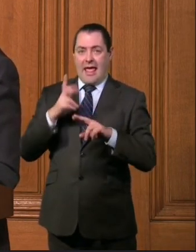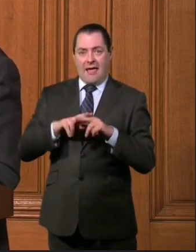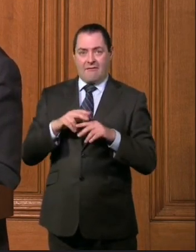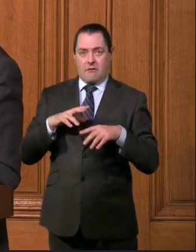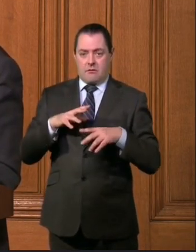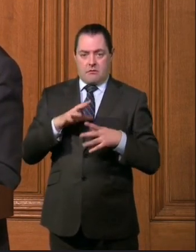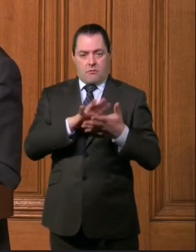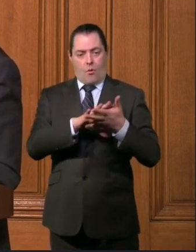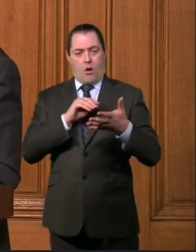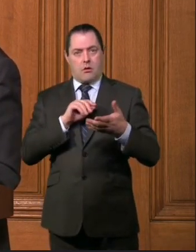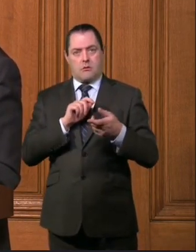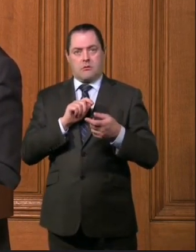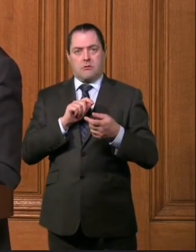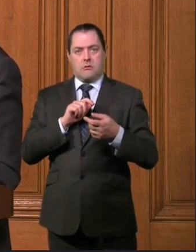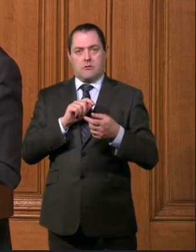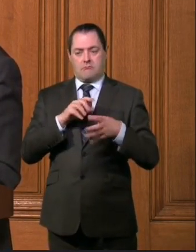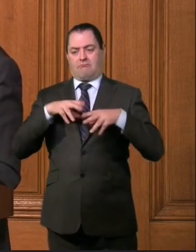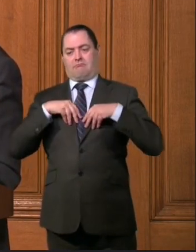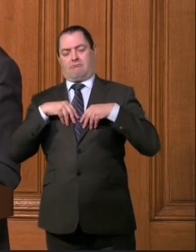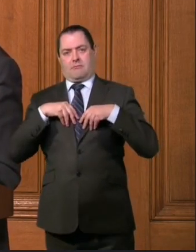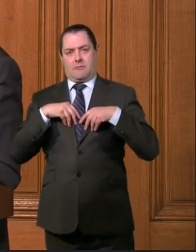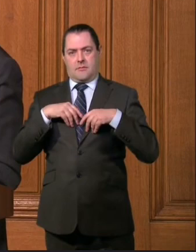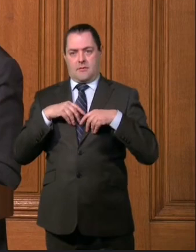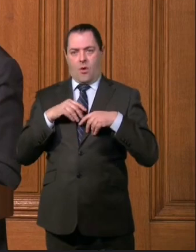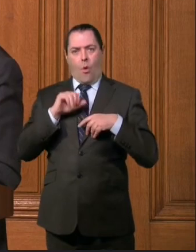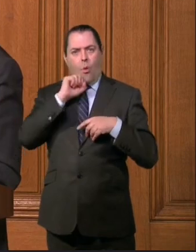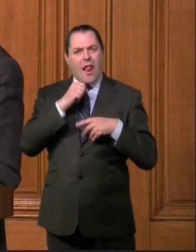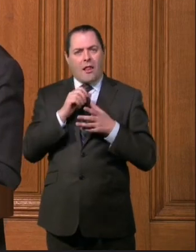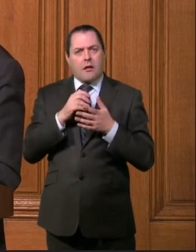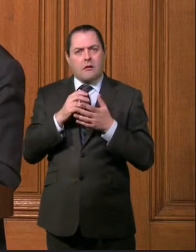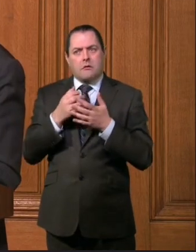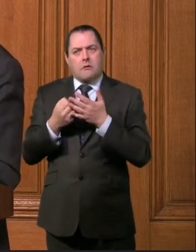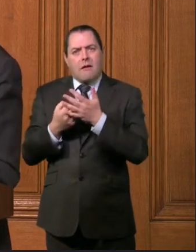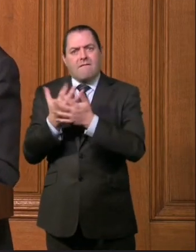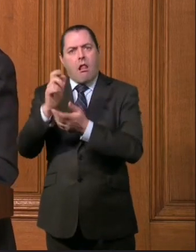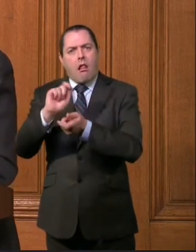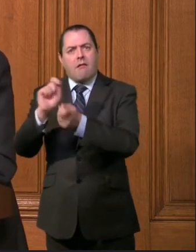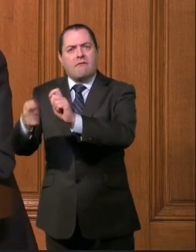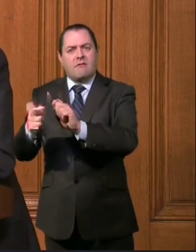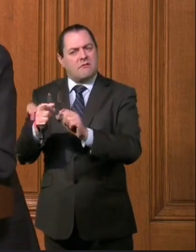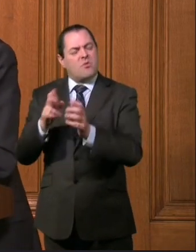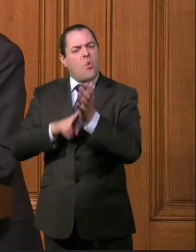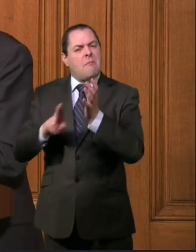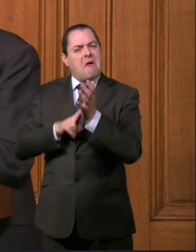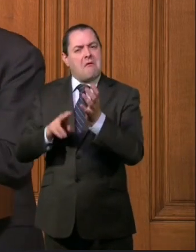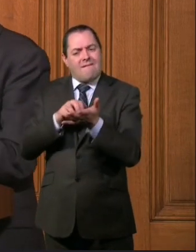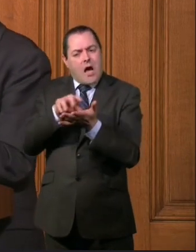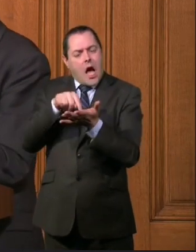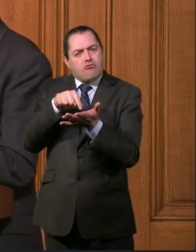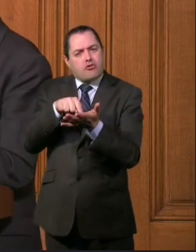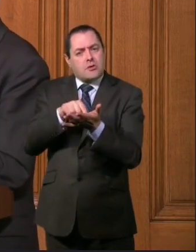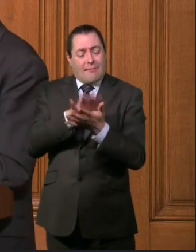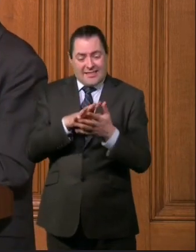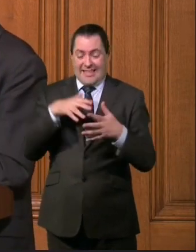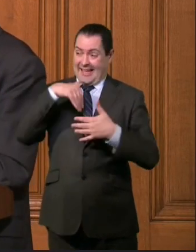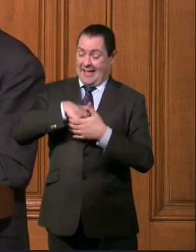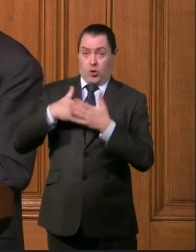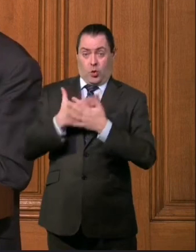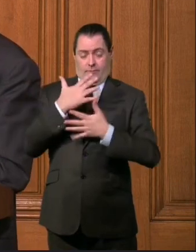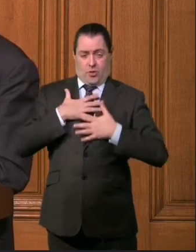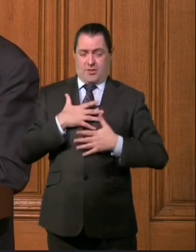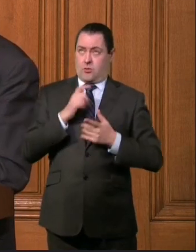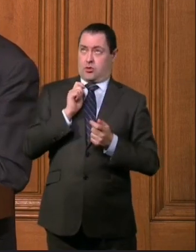more efficient at transmitting. And so I think that's the biggest risk. And there's always, some risk if you start to